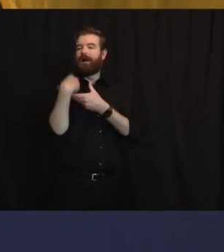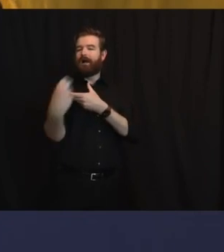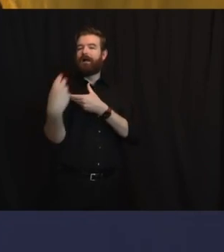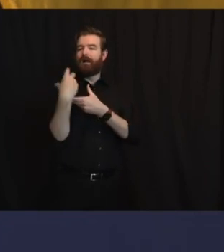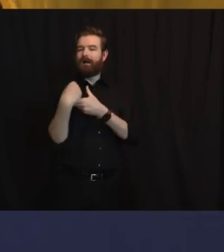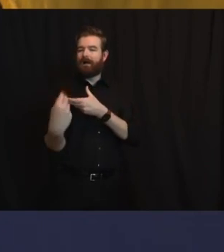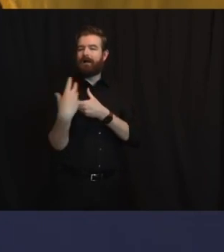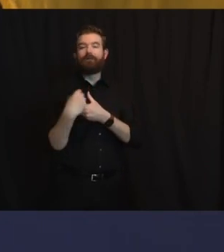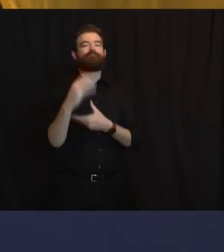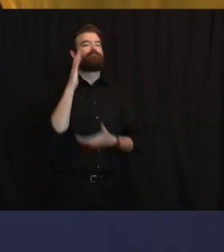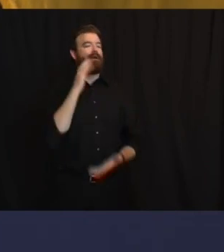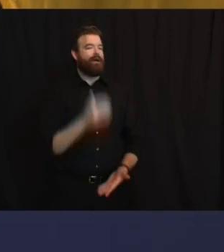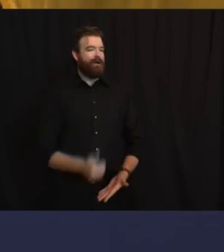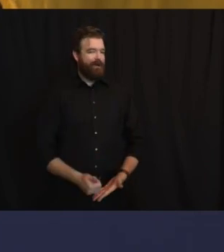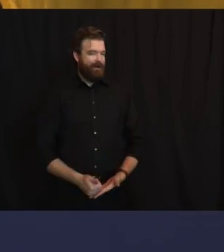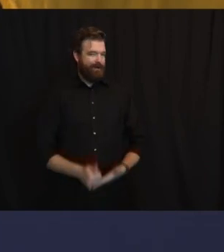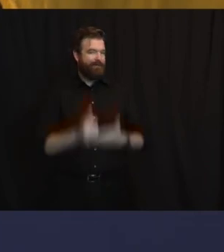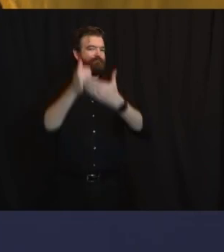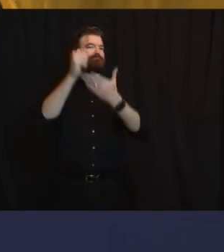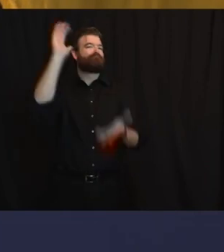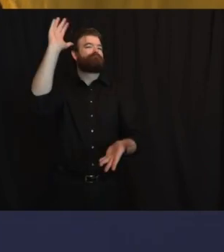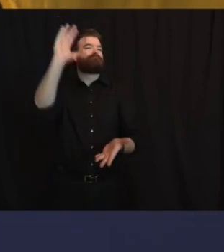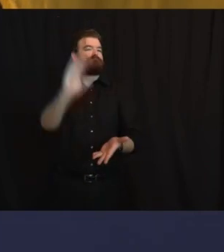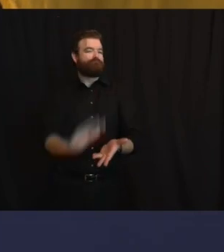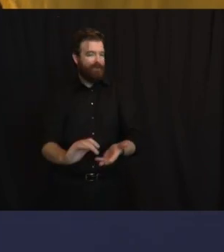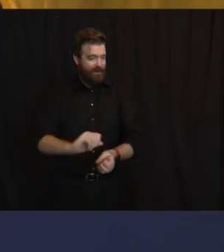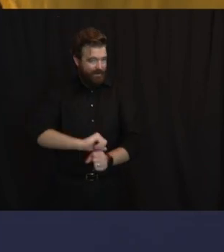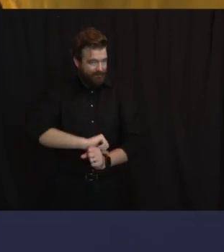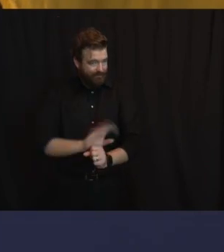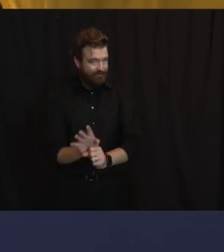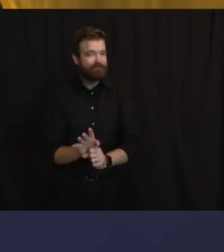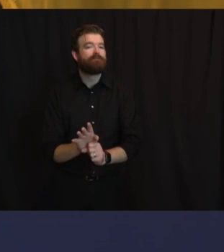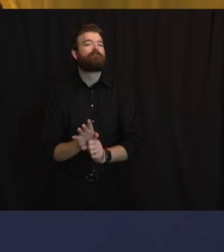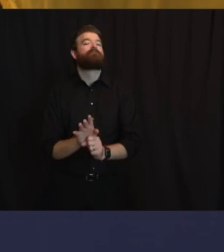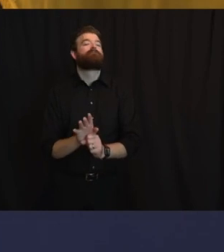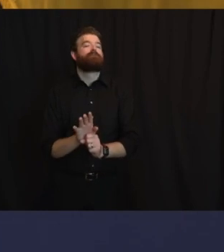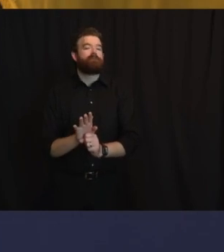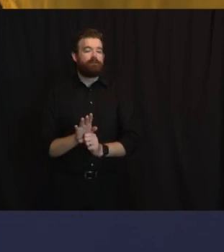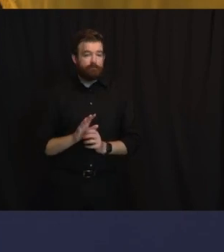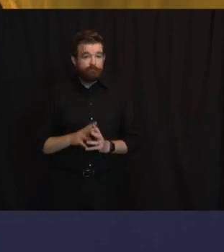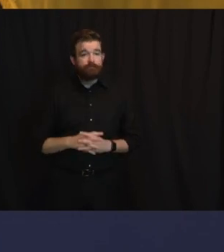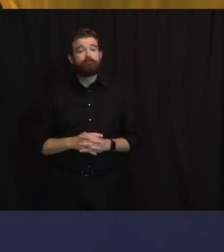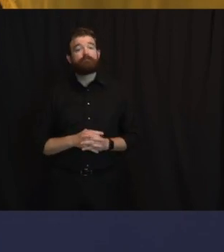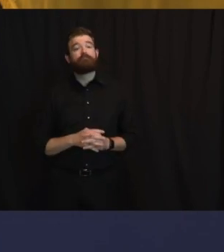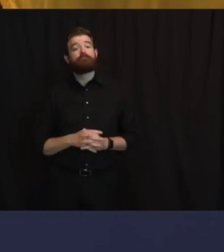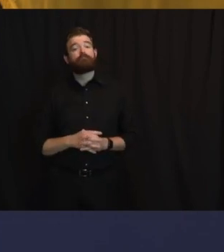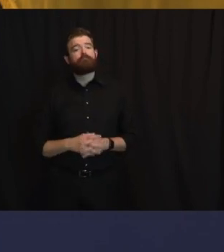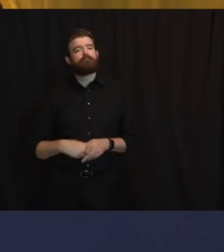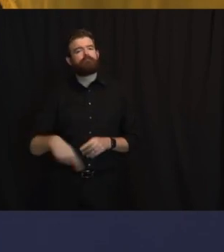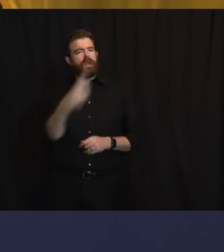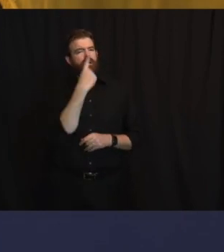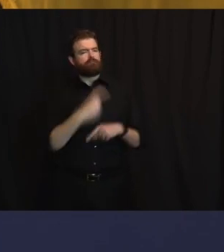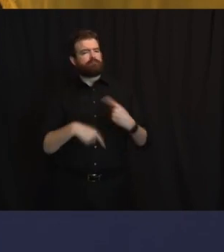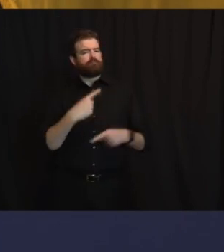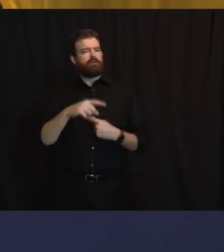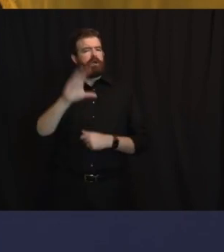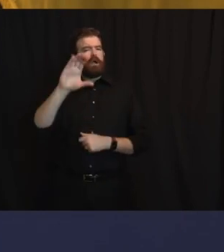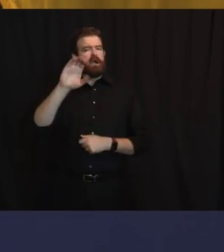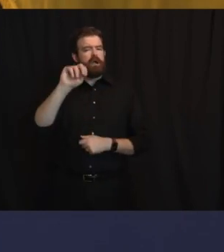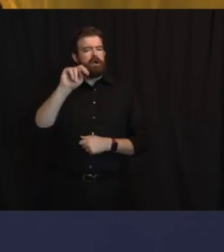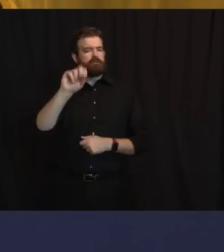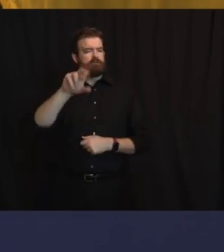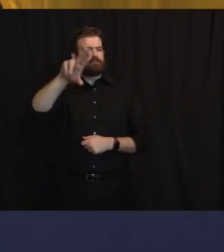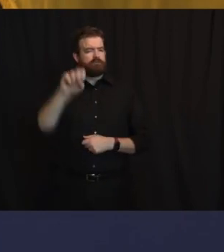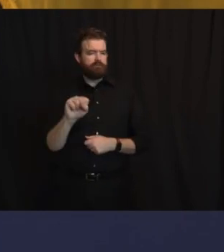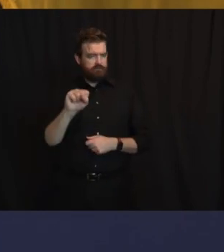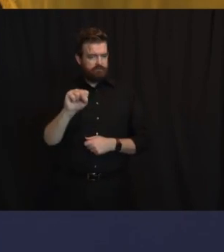us. I'm glad you asked the census question, which I had meant to refer to up front, not related to Mike's